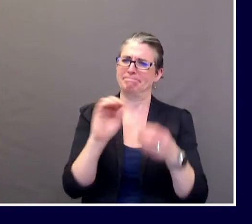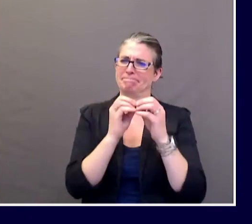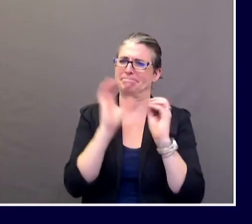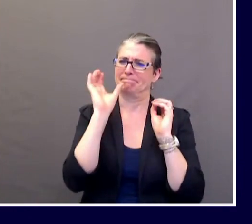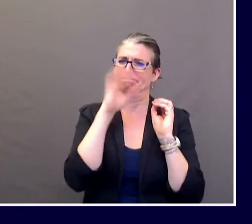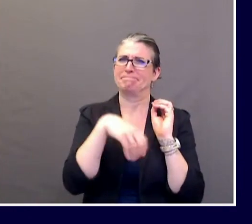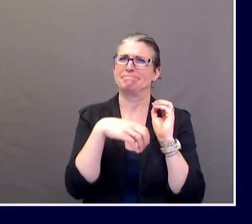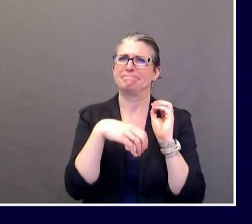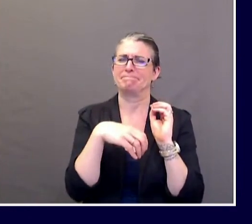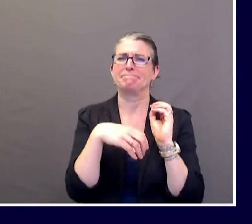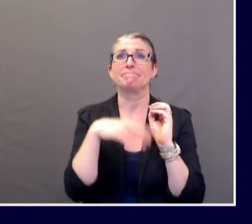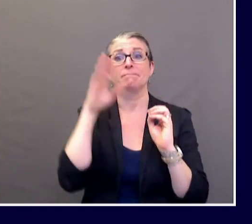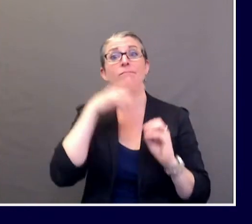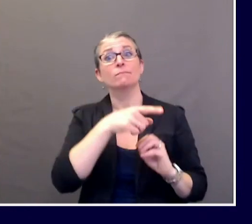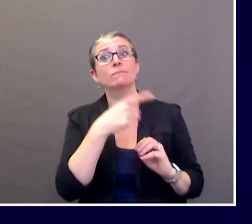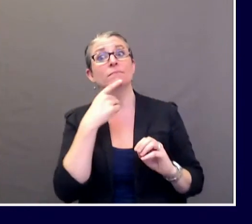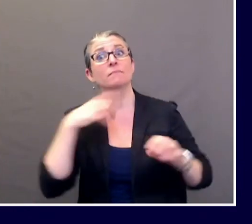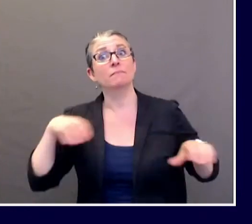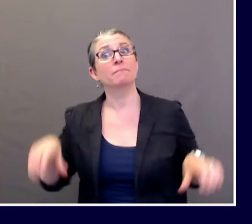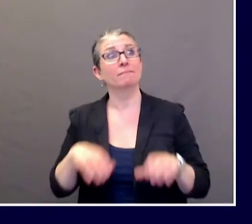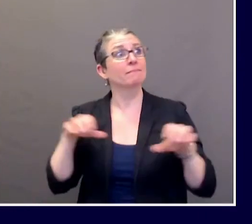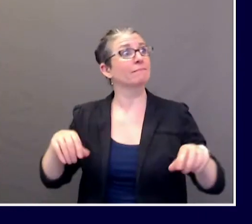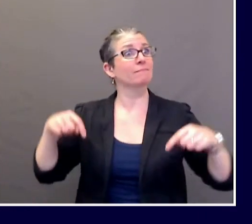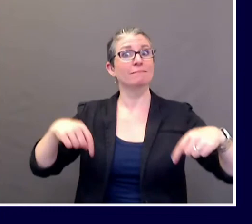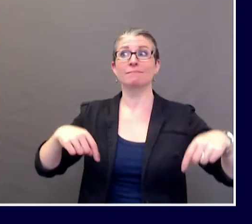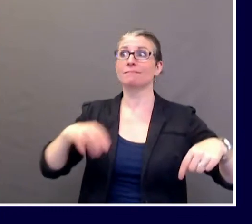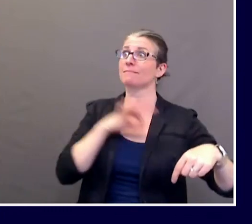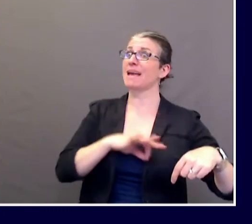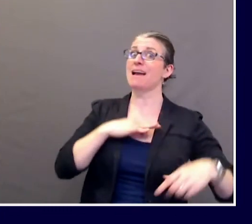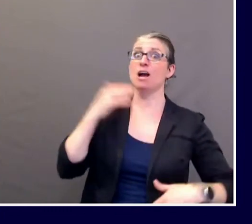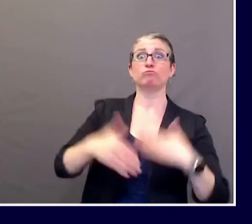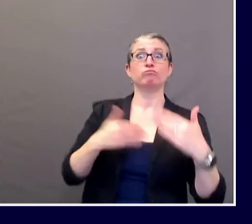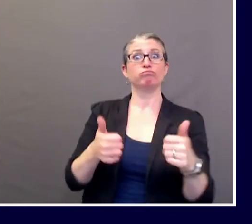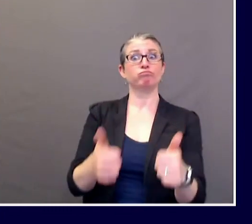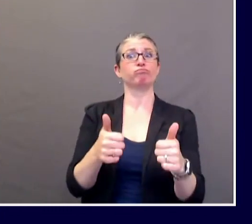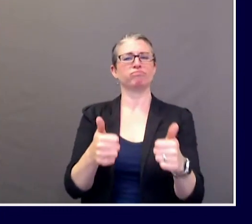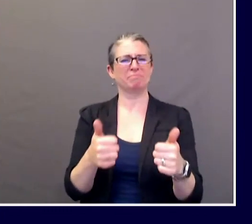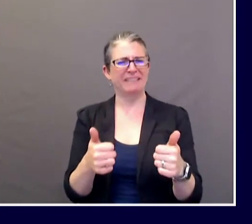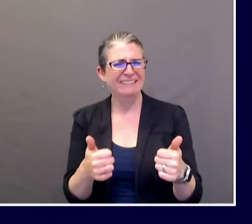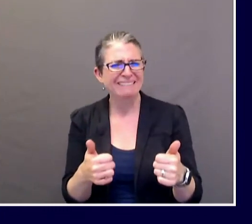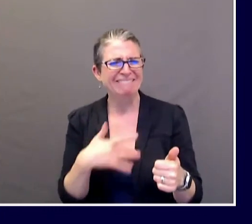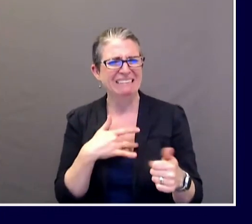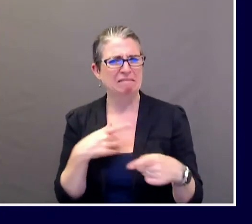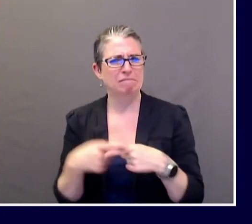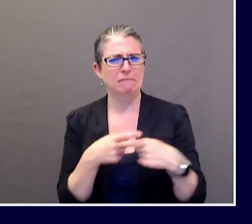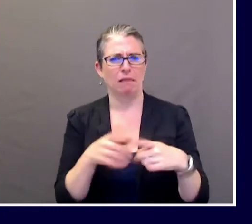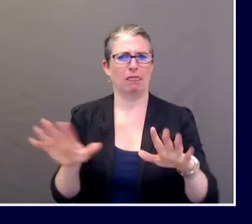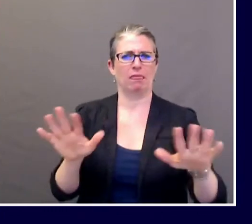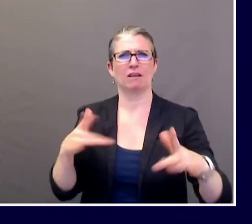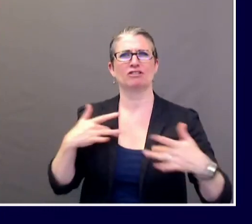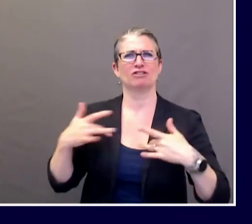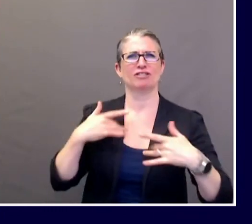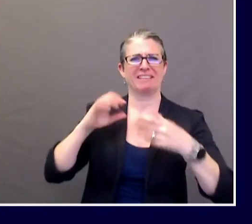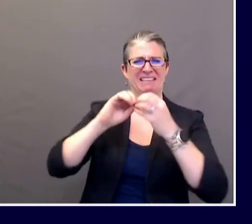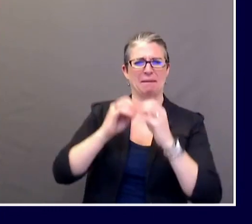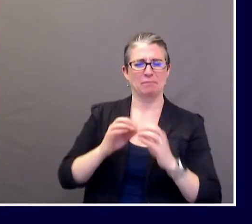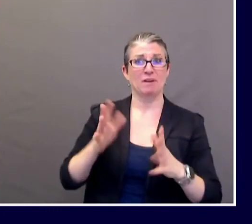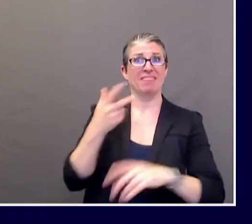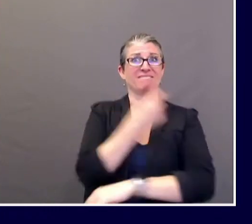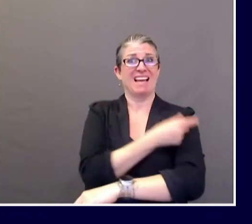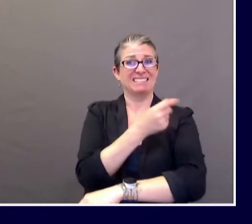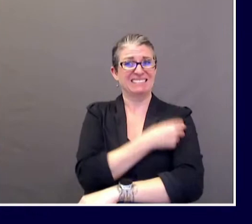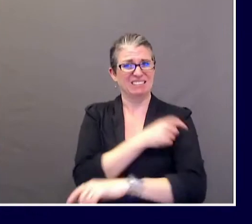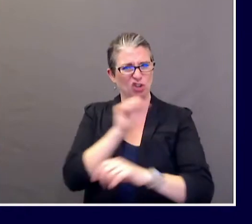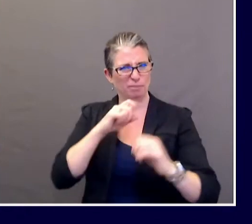and has seen high vaccination, could be stalled by those? I'm not sure about the latter piece, but let me focus on the